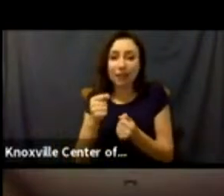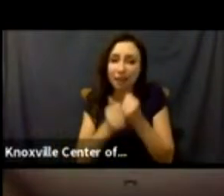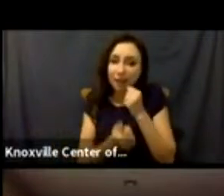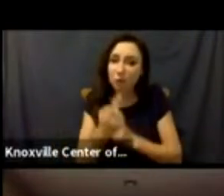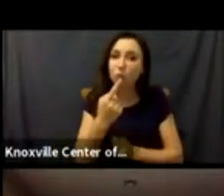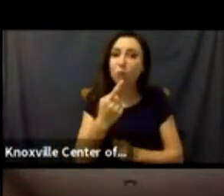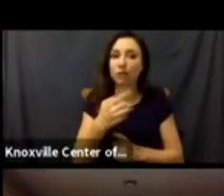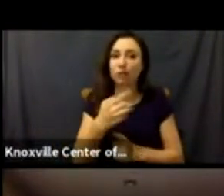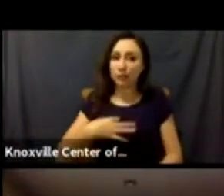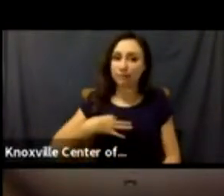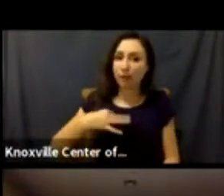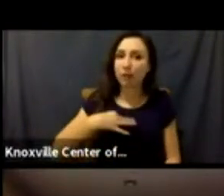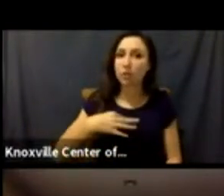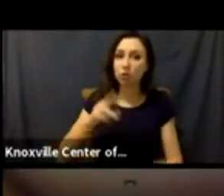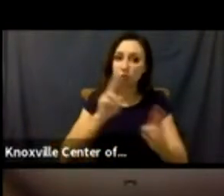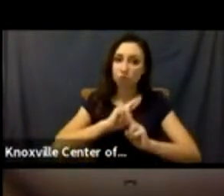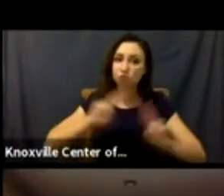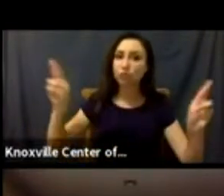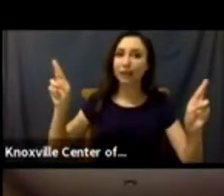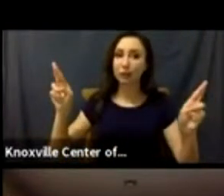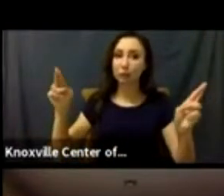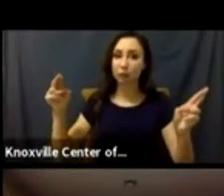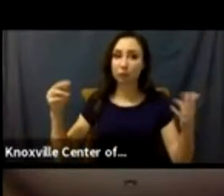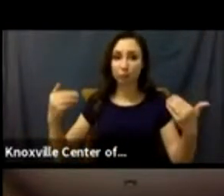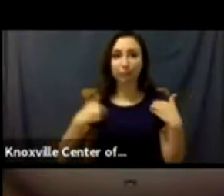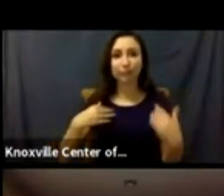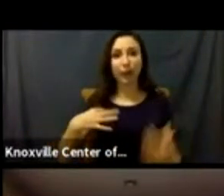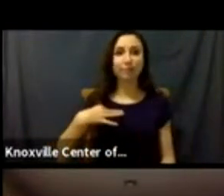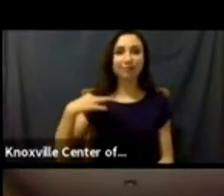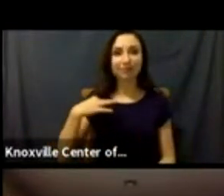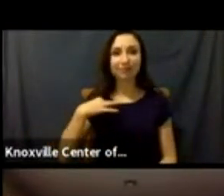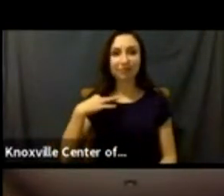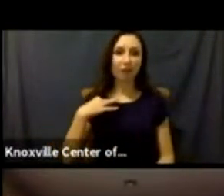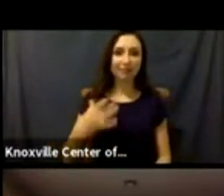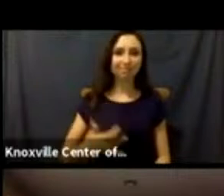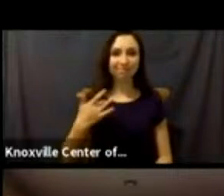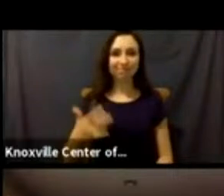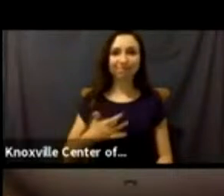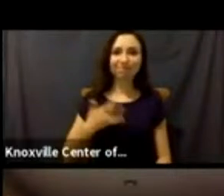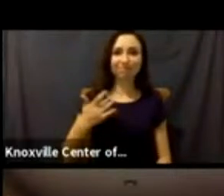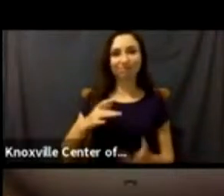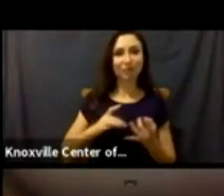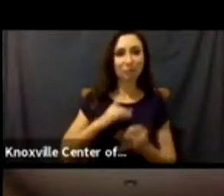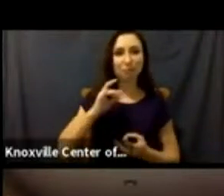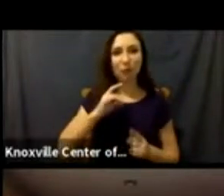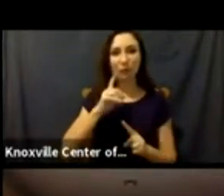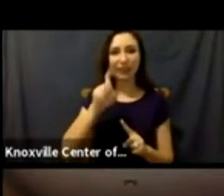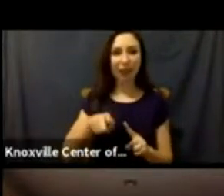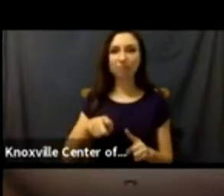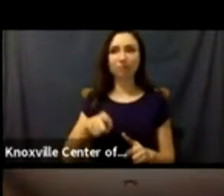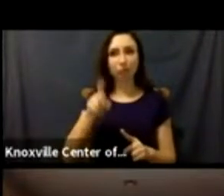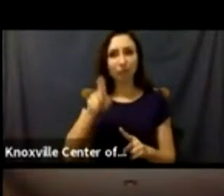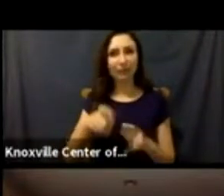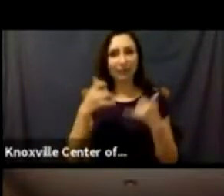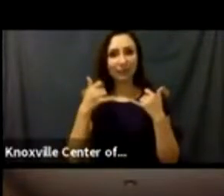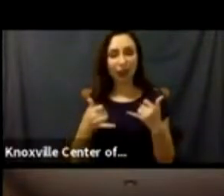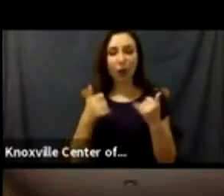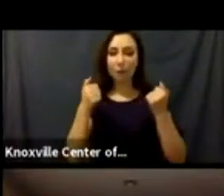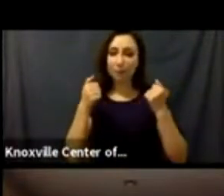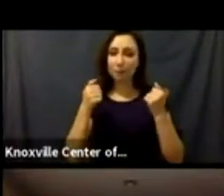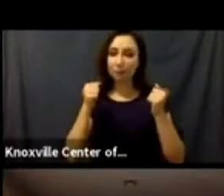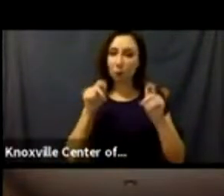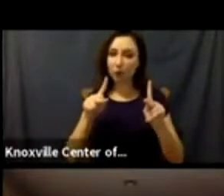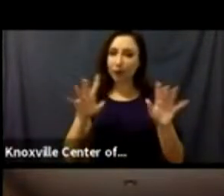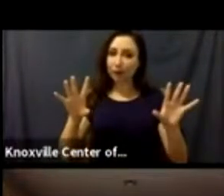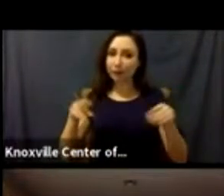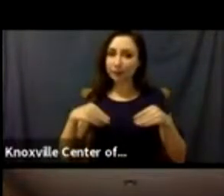We have that volunteer spirit. We need it now as we go through the next 2 months. So I'm okay with letting it sunset,